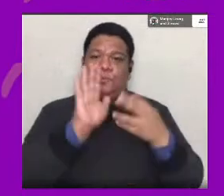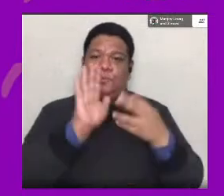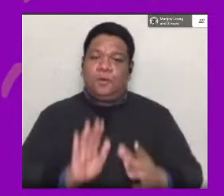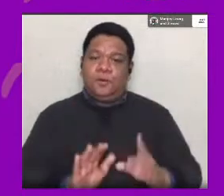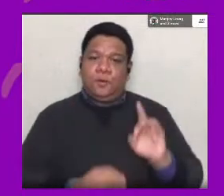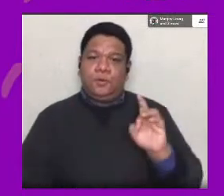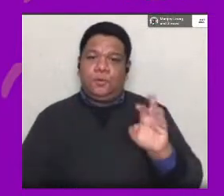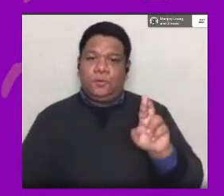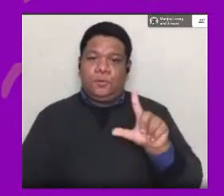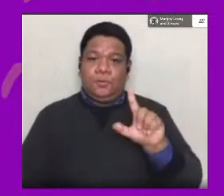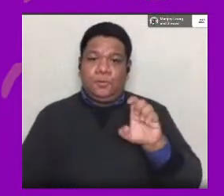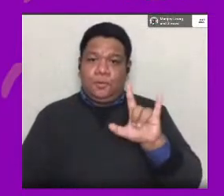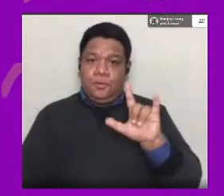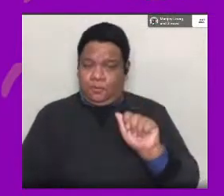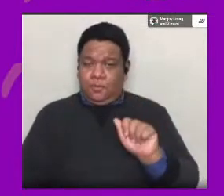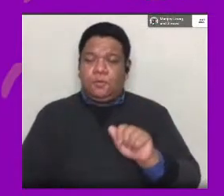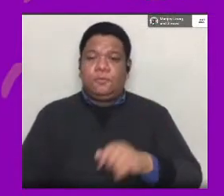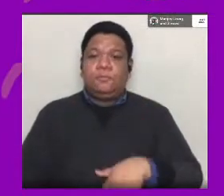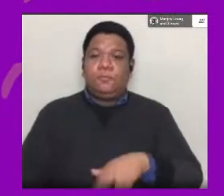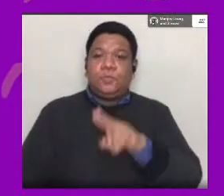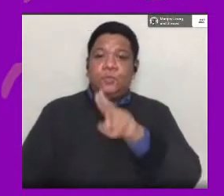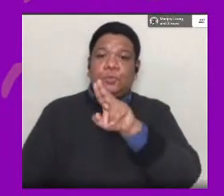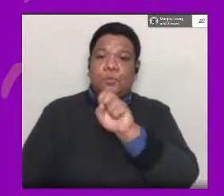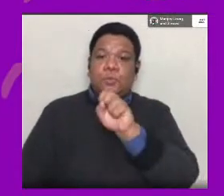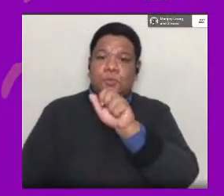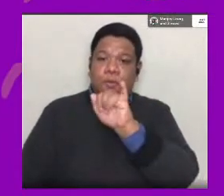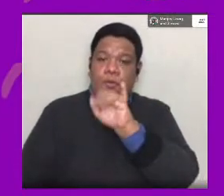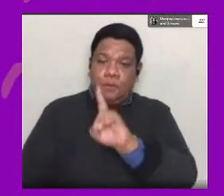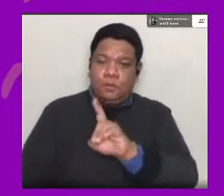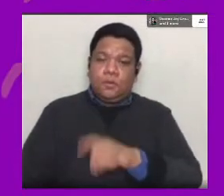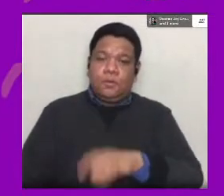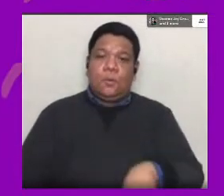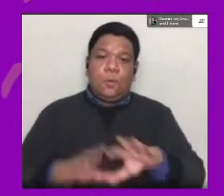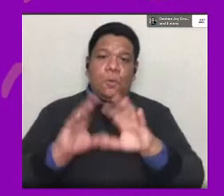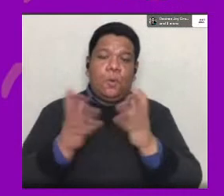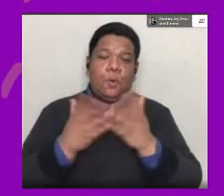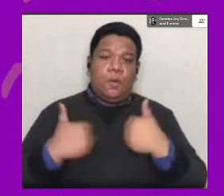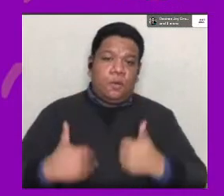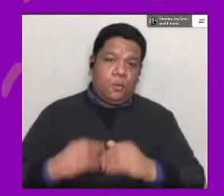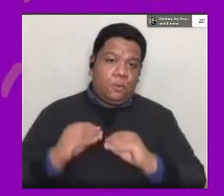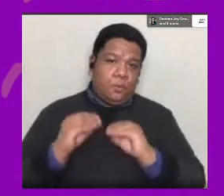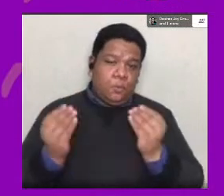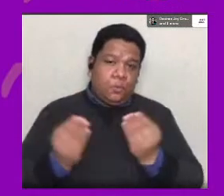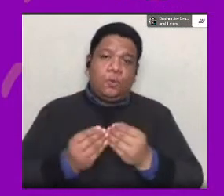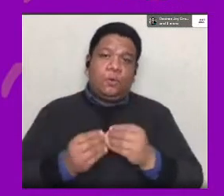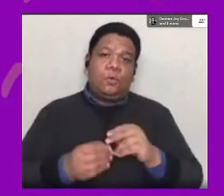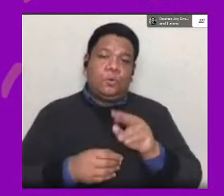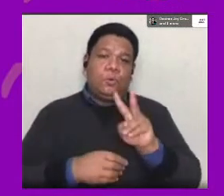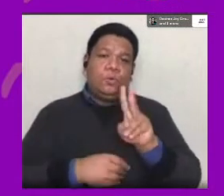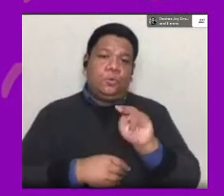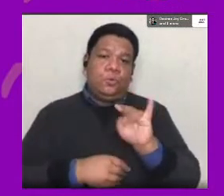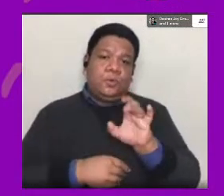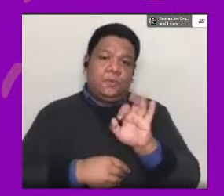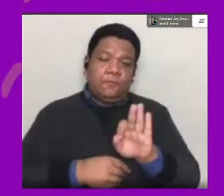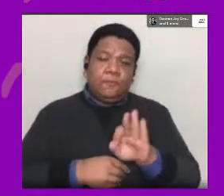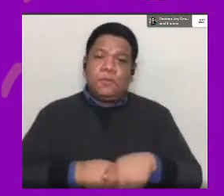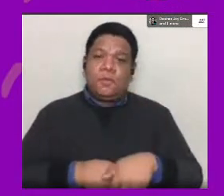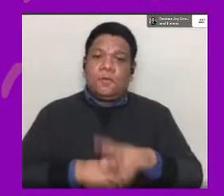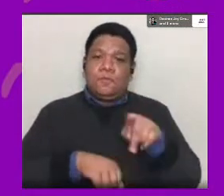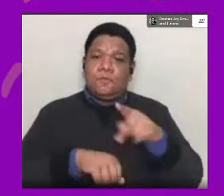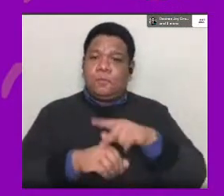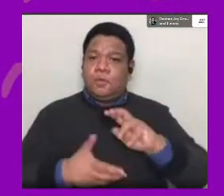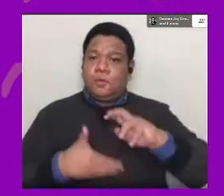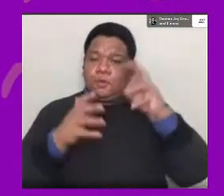Leila Judan, USAID, World Health Organization, UNICEF, Philippine Disaster